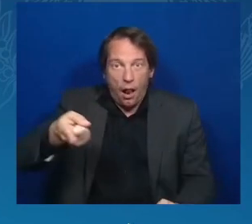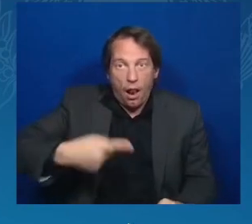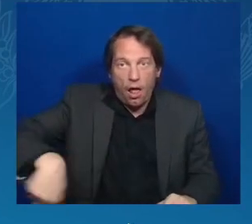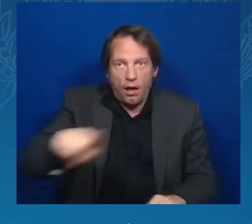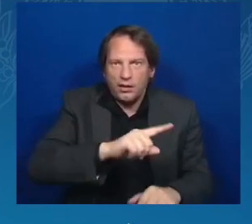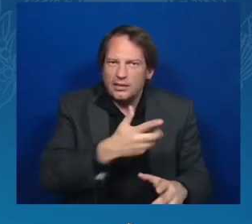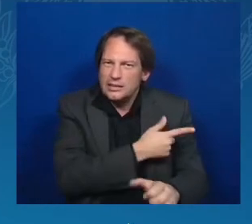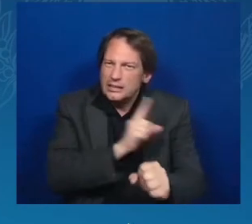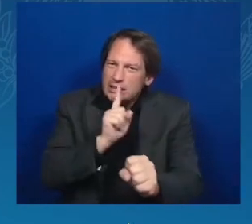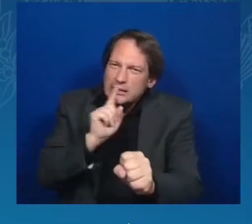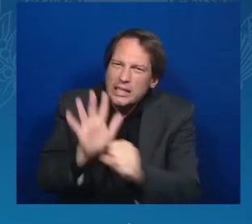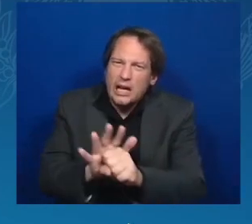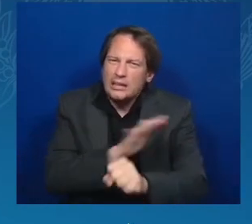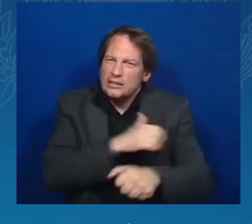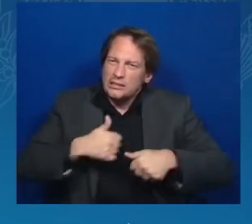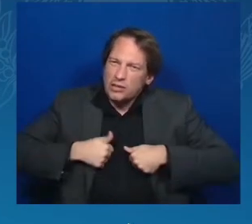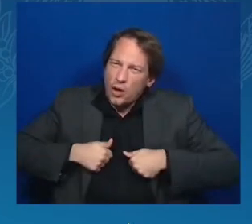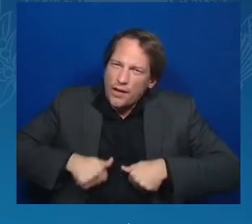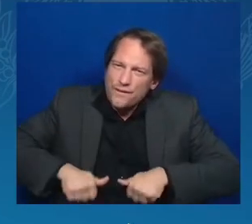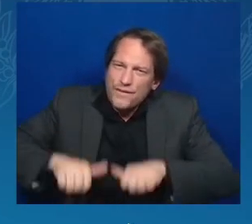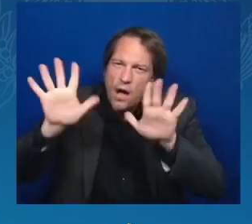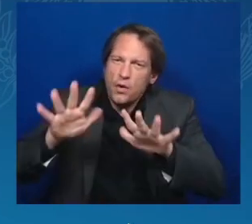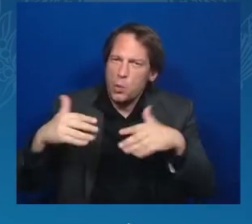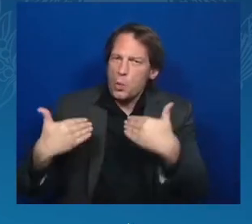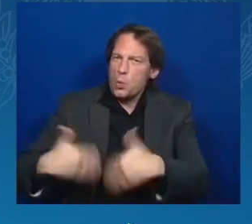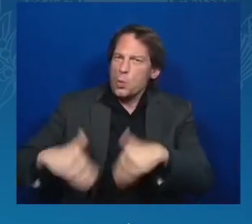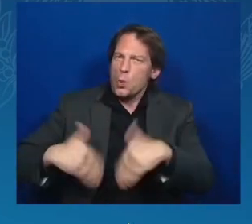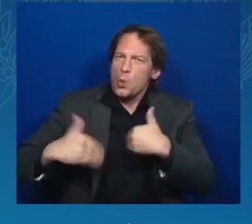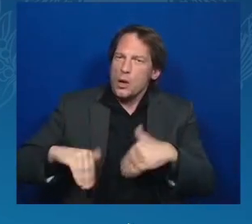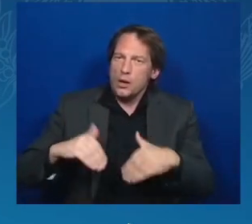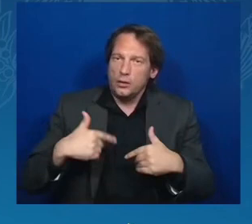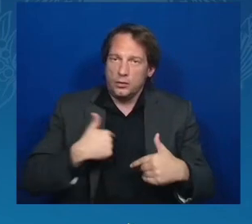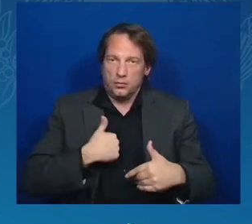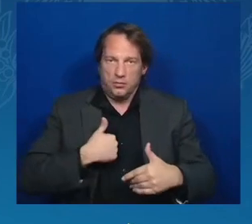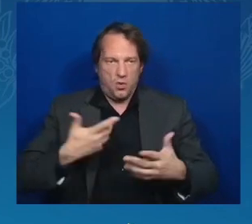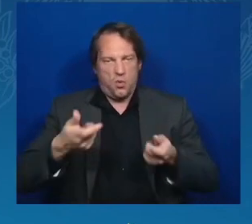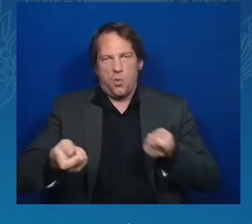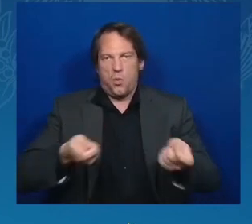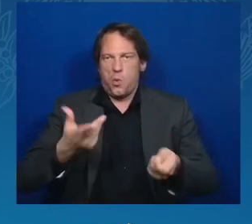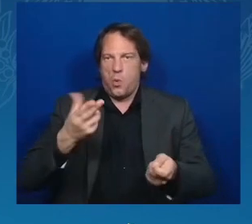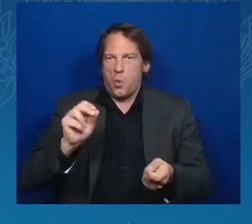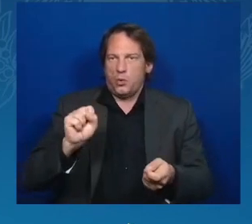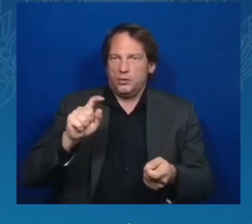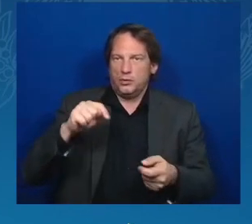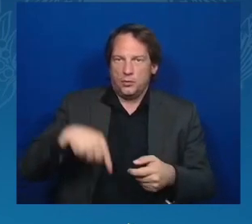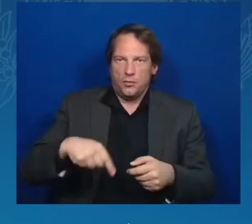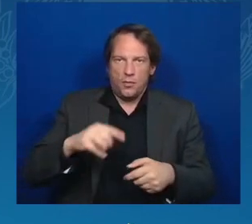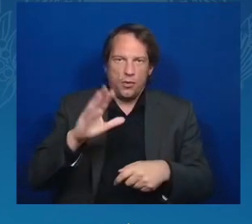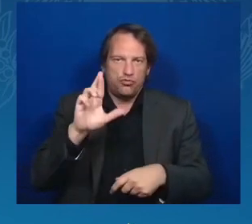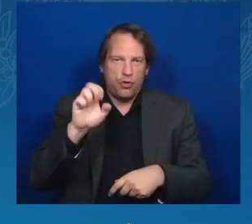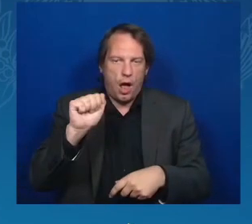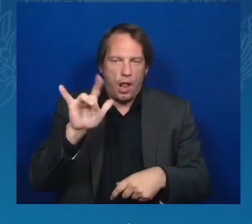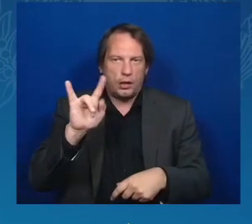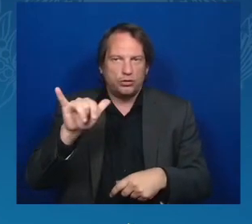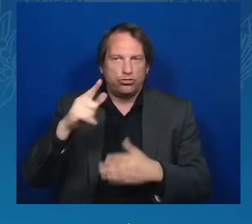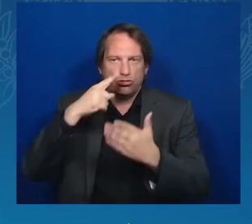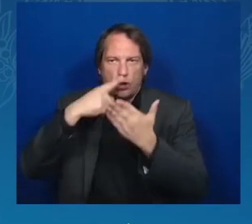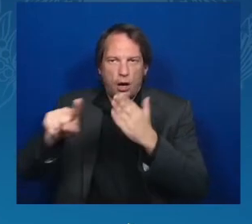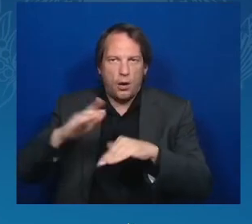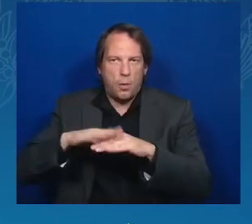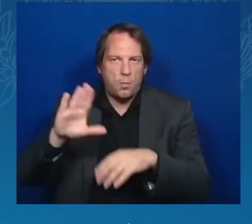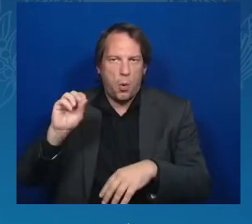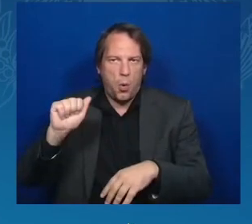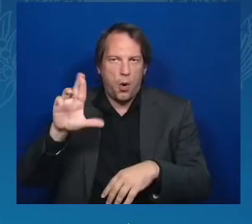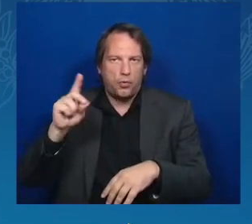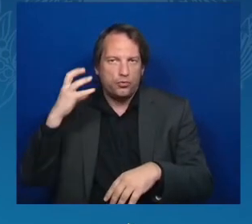here in Philadelphia, and as you are announcing that there are student loan debts being canceled, we have